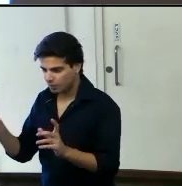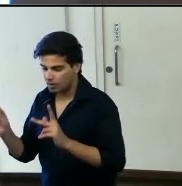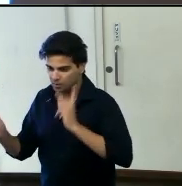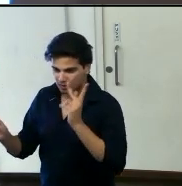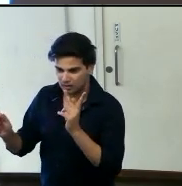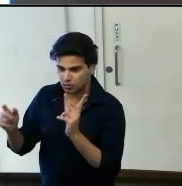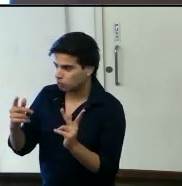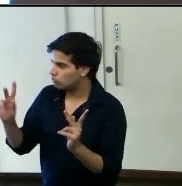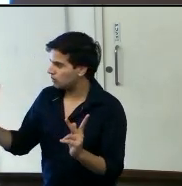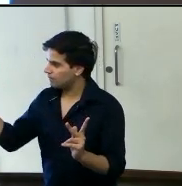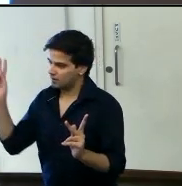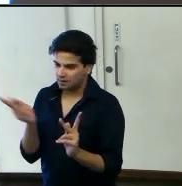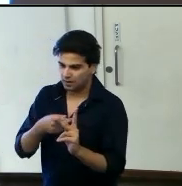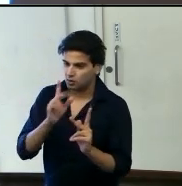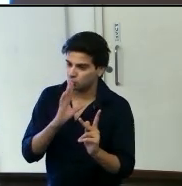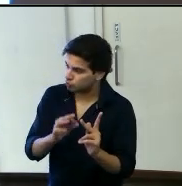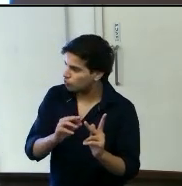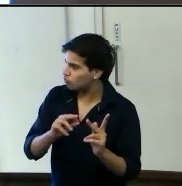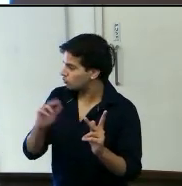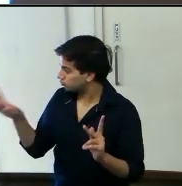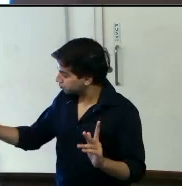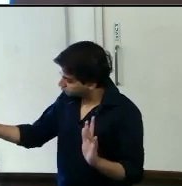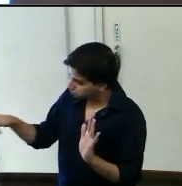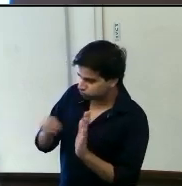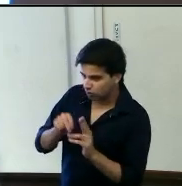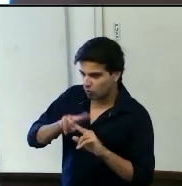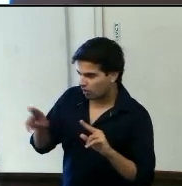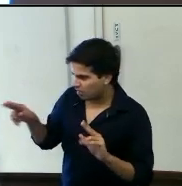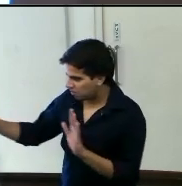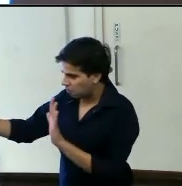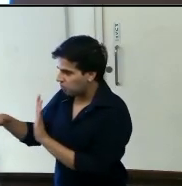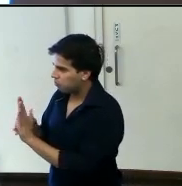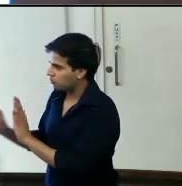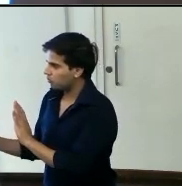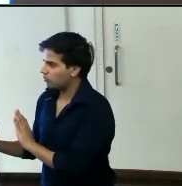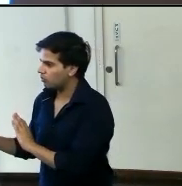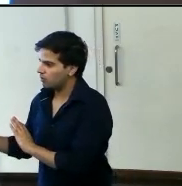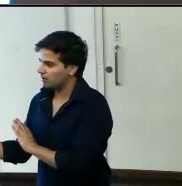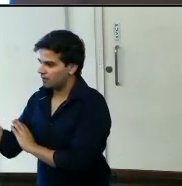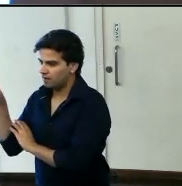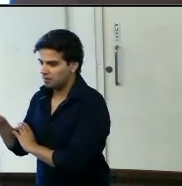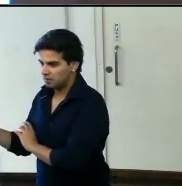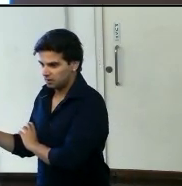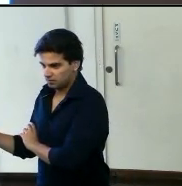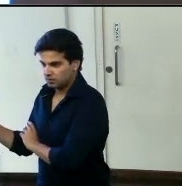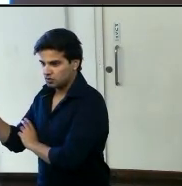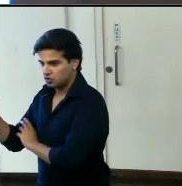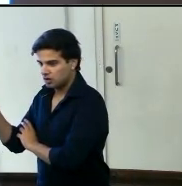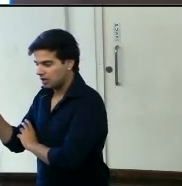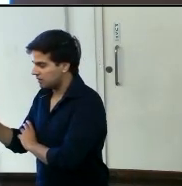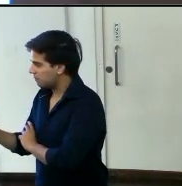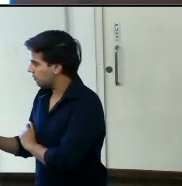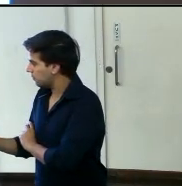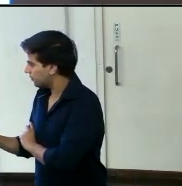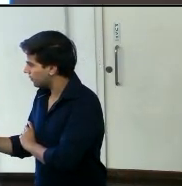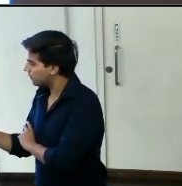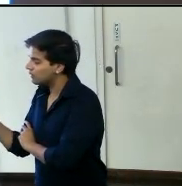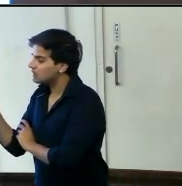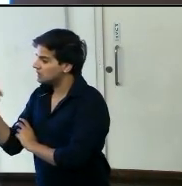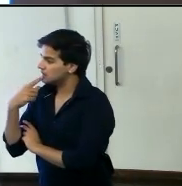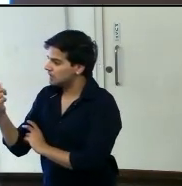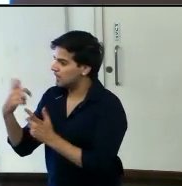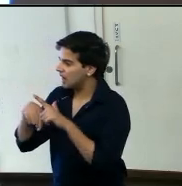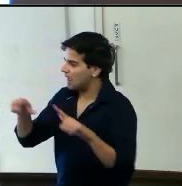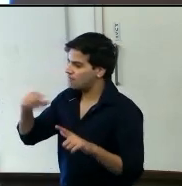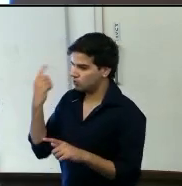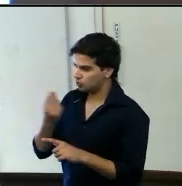random. So that's a very different link between these. Talking about why I use the language,